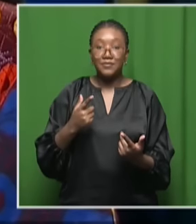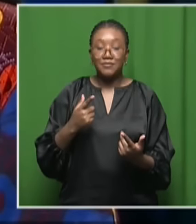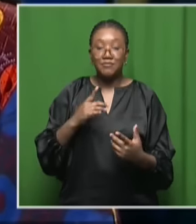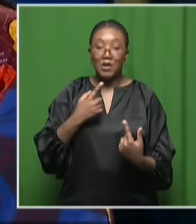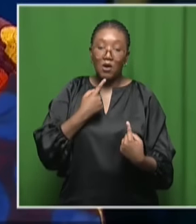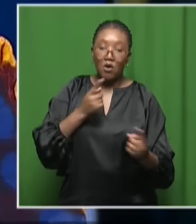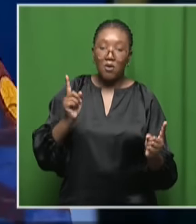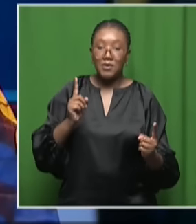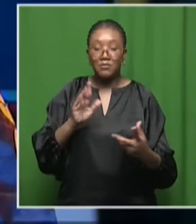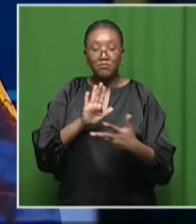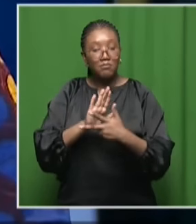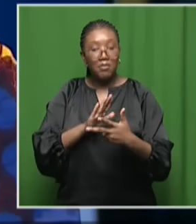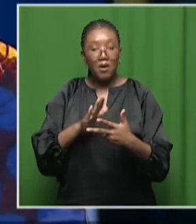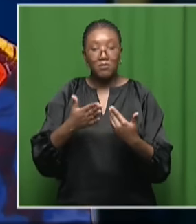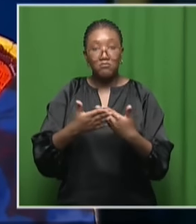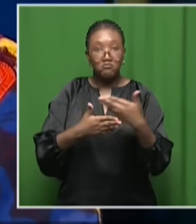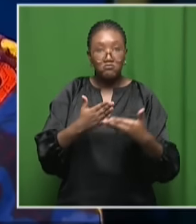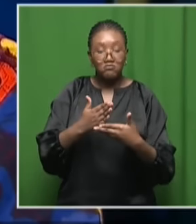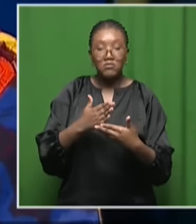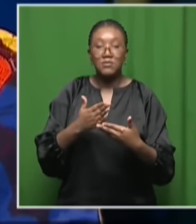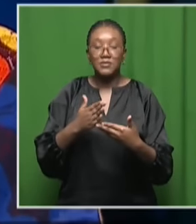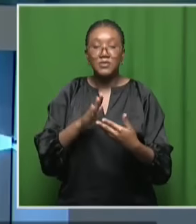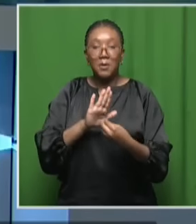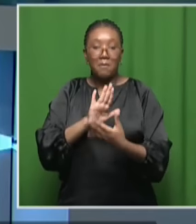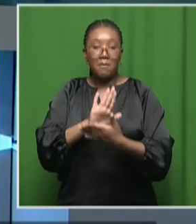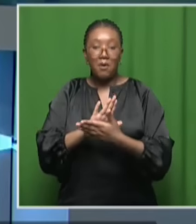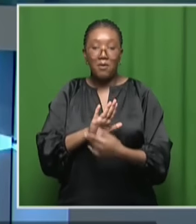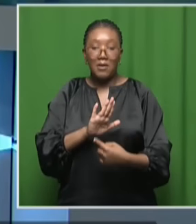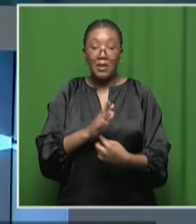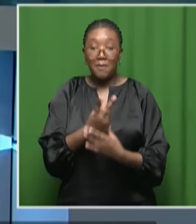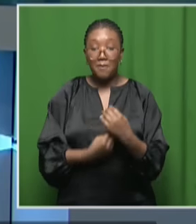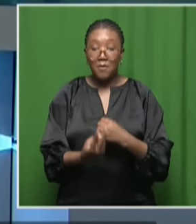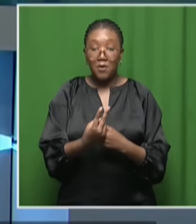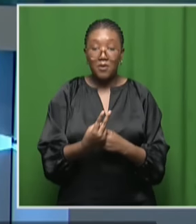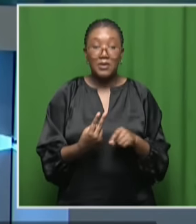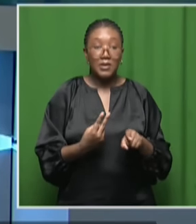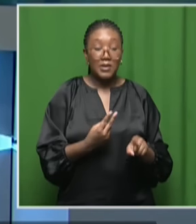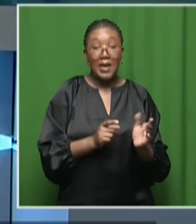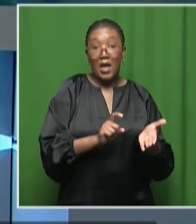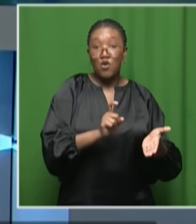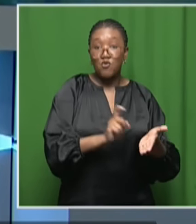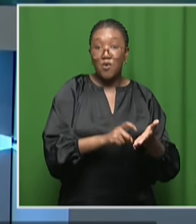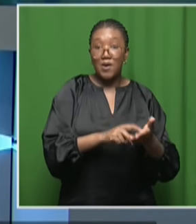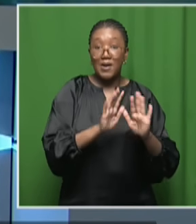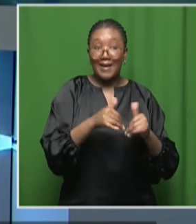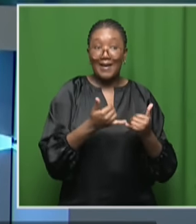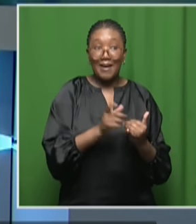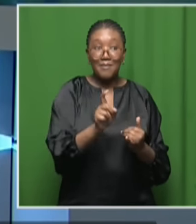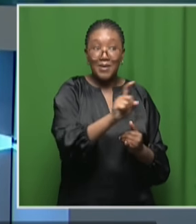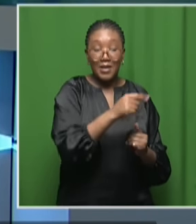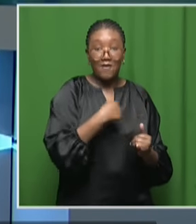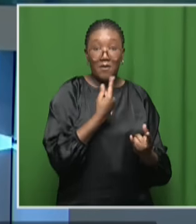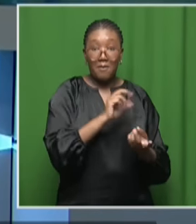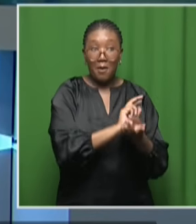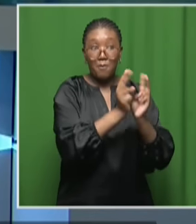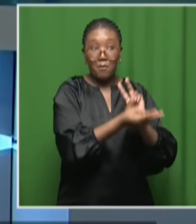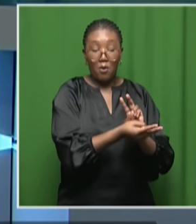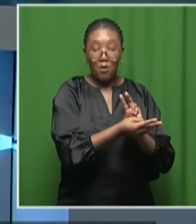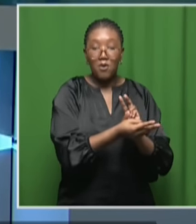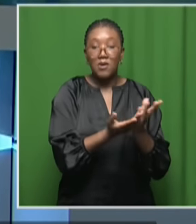of discussions in the G20 about how to manage both relations between creditors and the